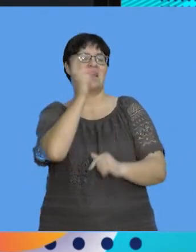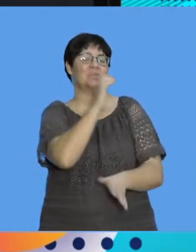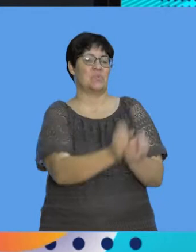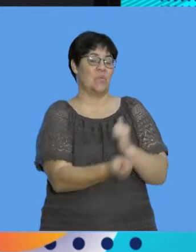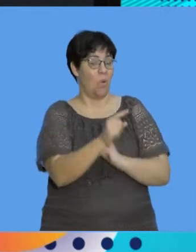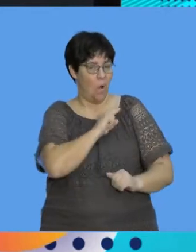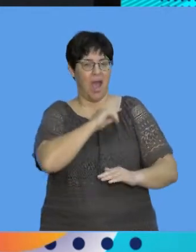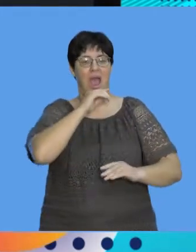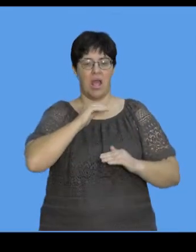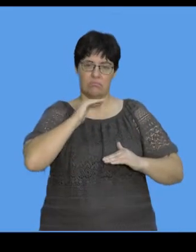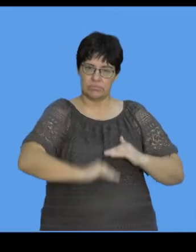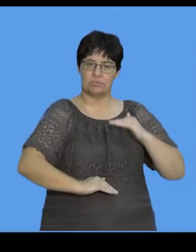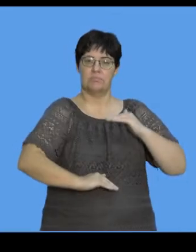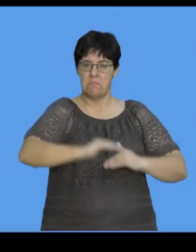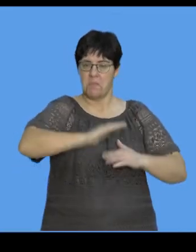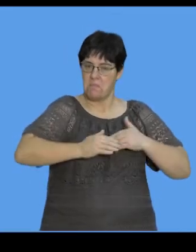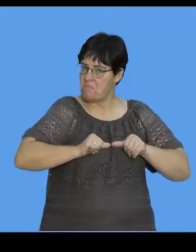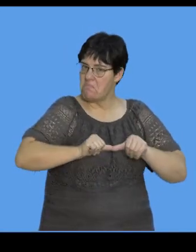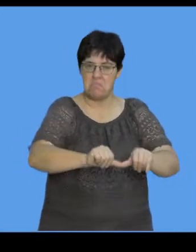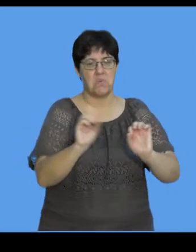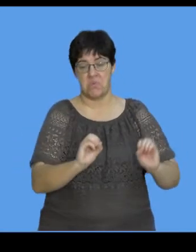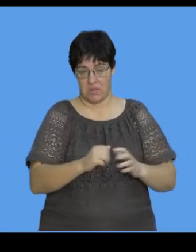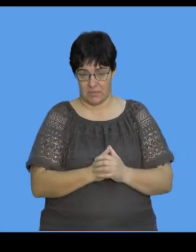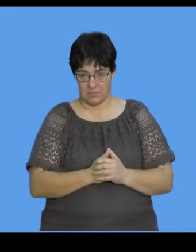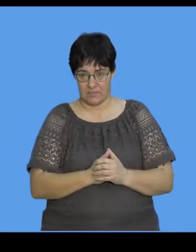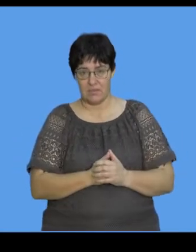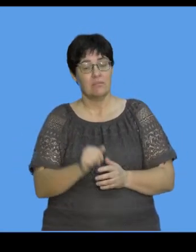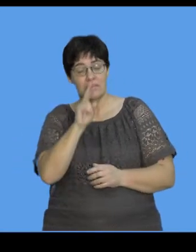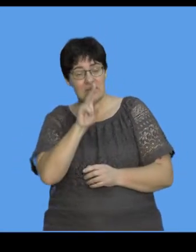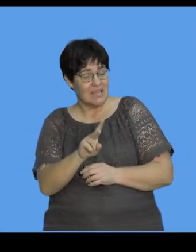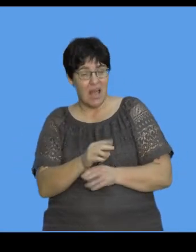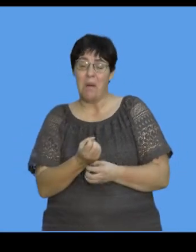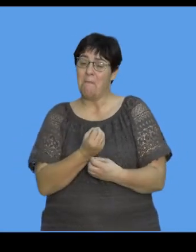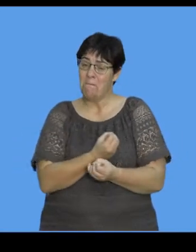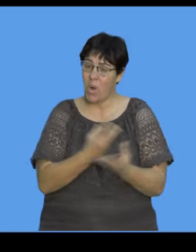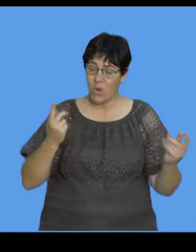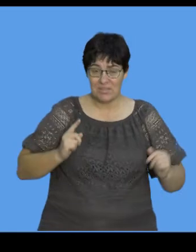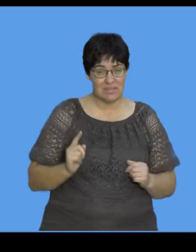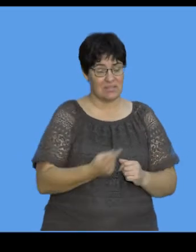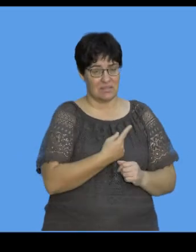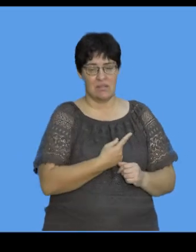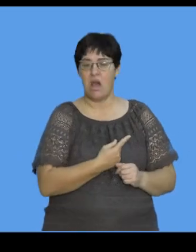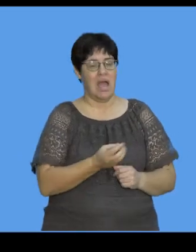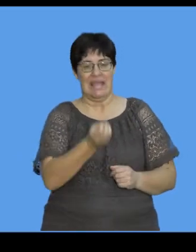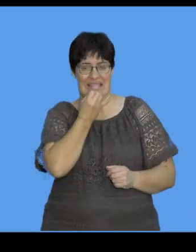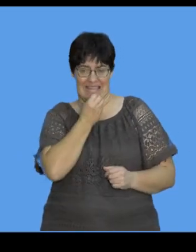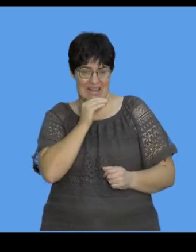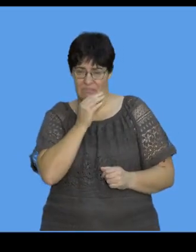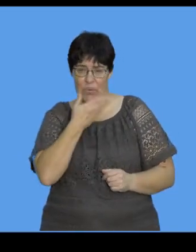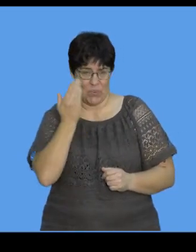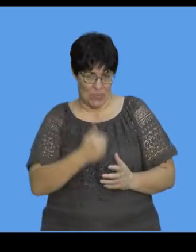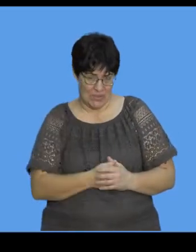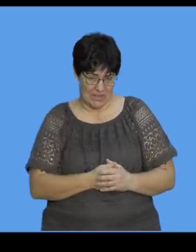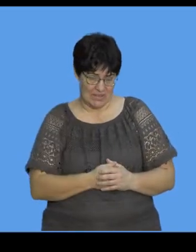have a look. I want to go back quickly. All right, and it's one of the things that a lot of us, all right, don't eat enough